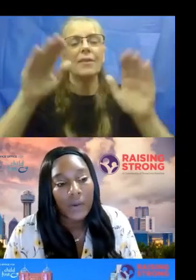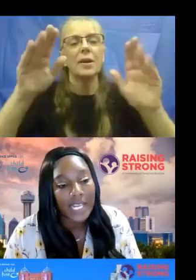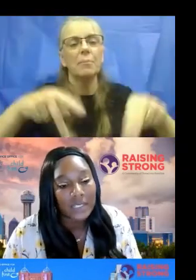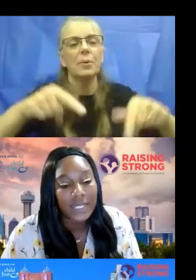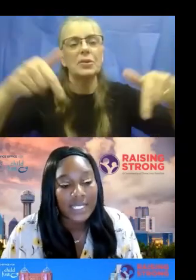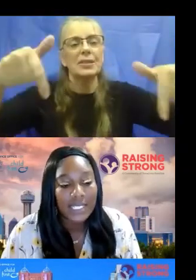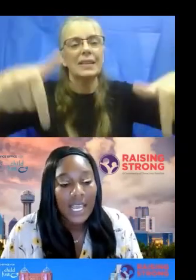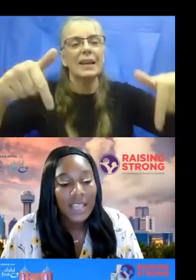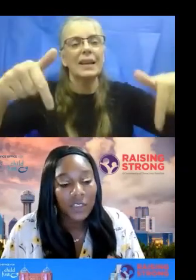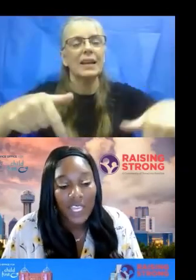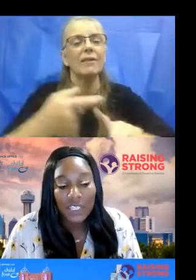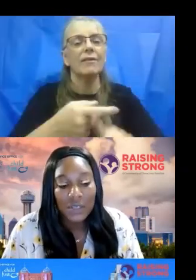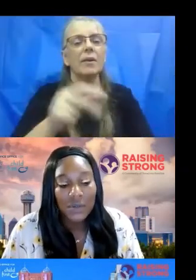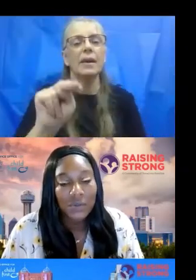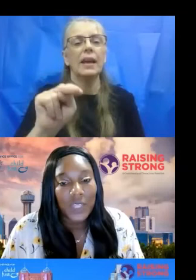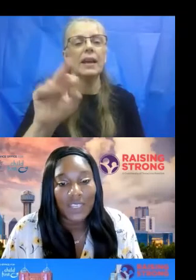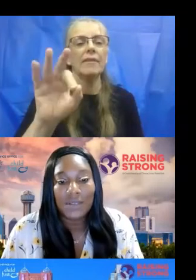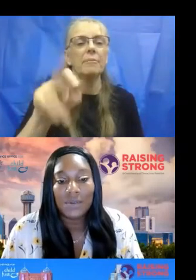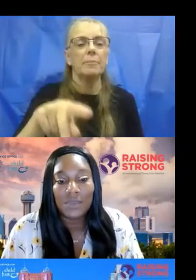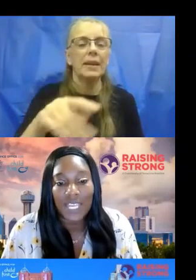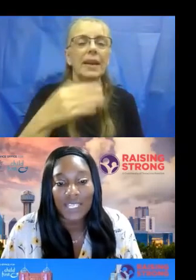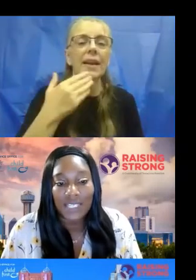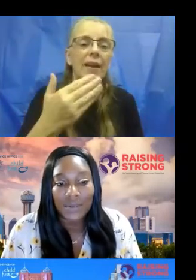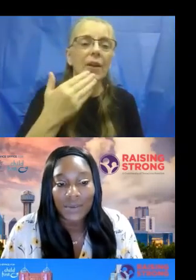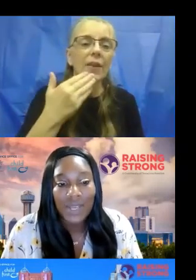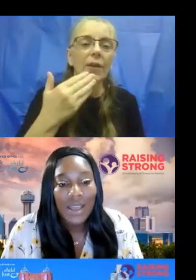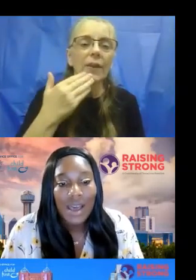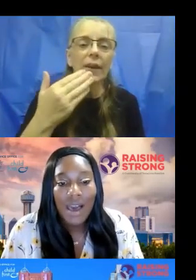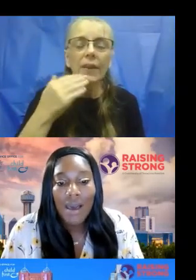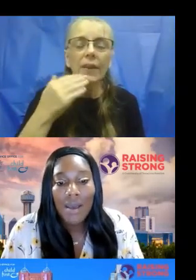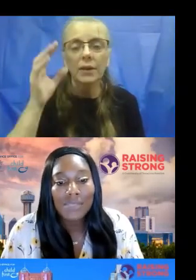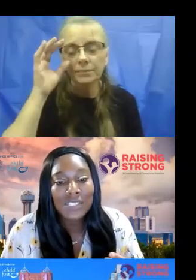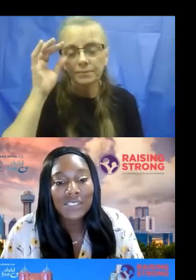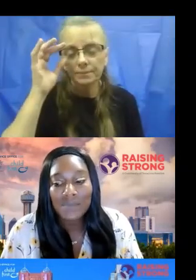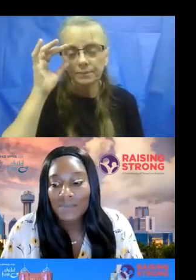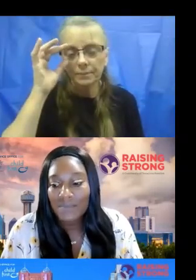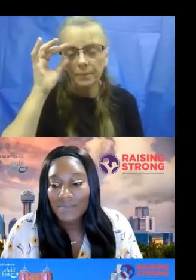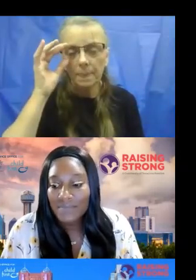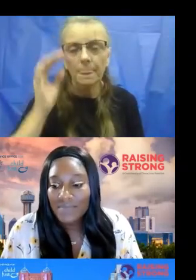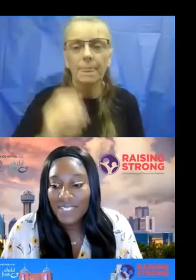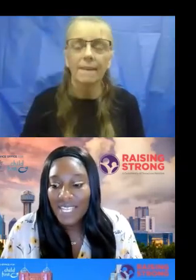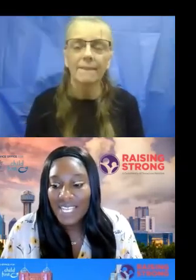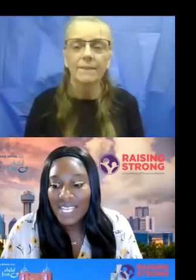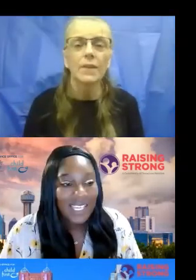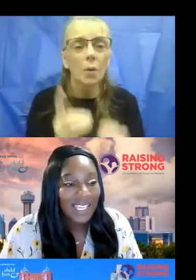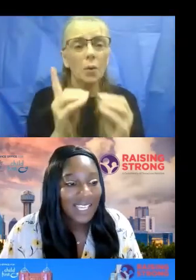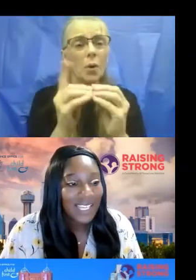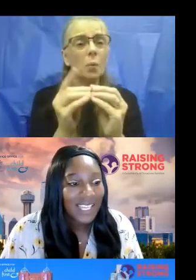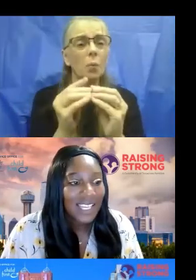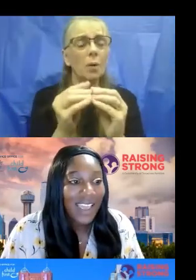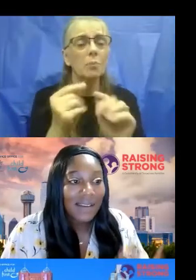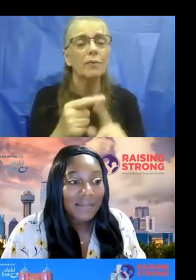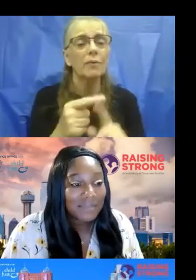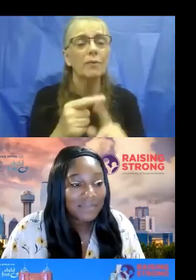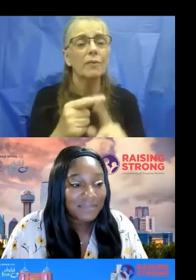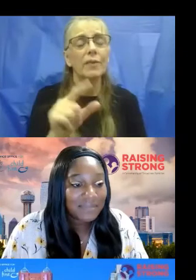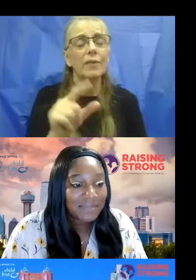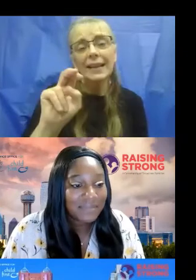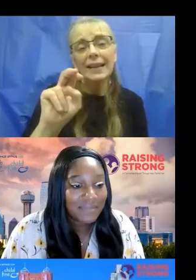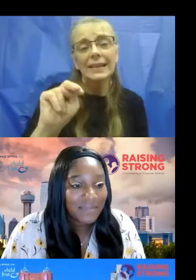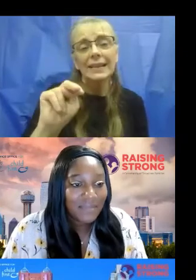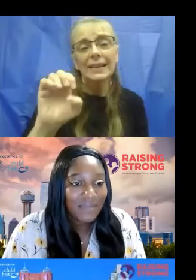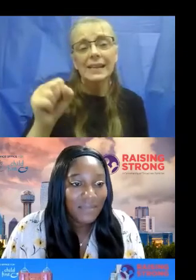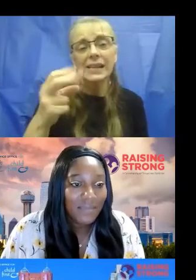NFP graduates. Thank you, thank you, thank you. Yes. Just one more from Tanisha. Anita helped